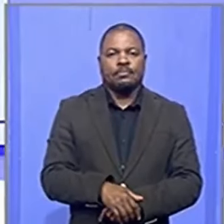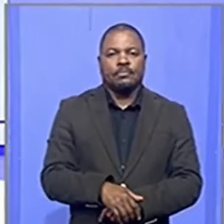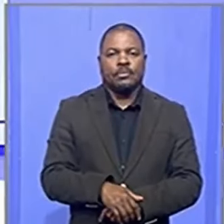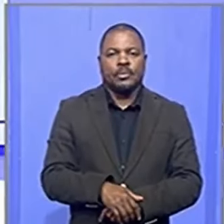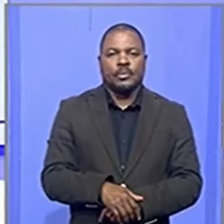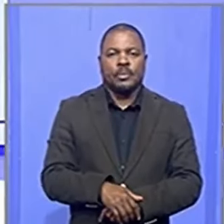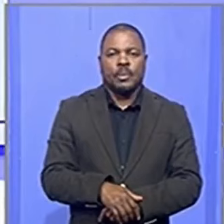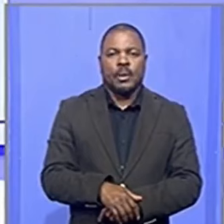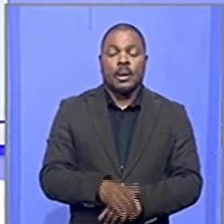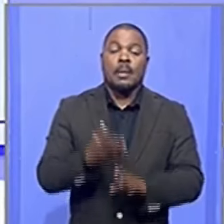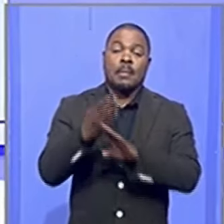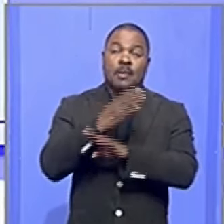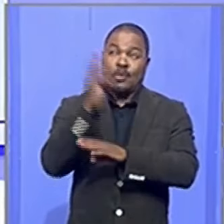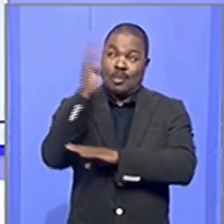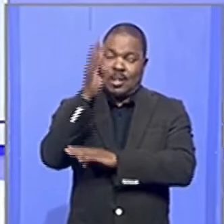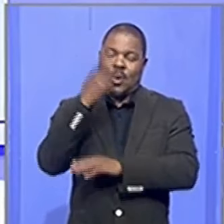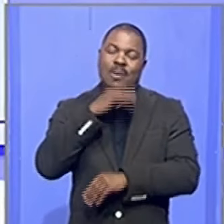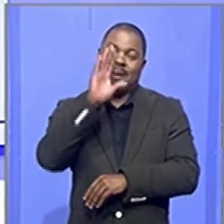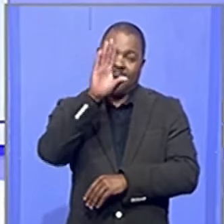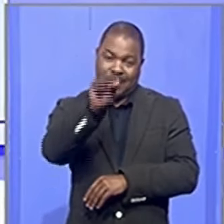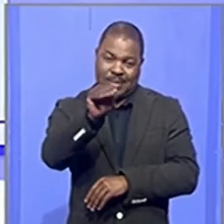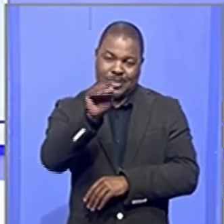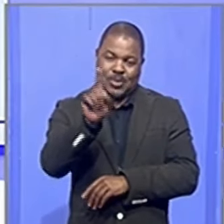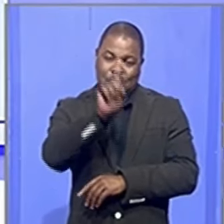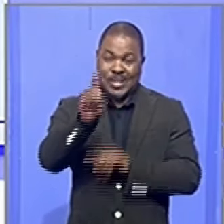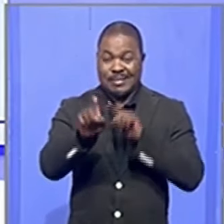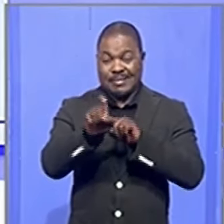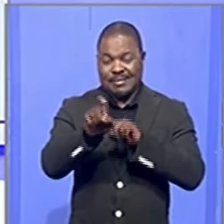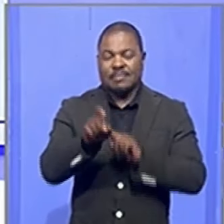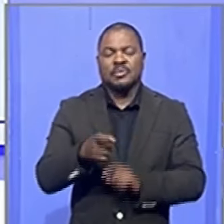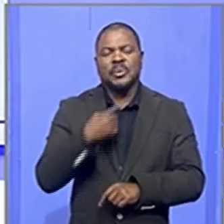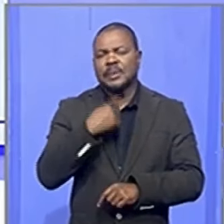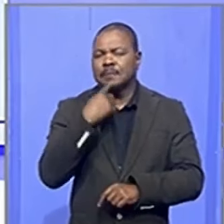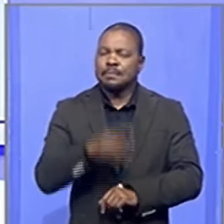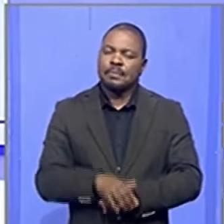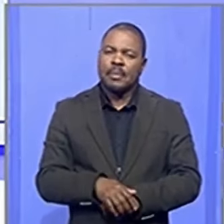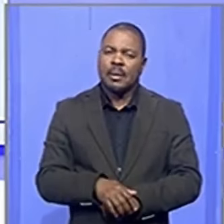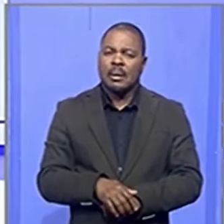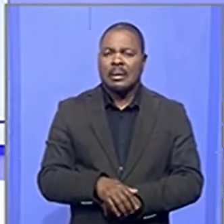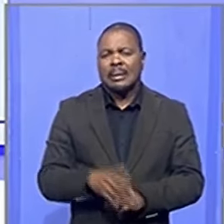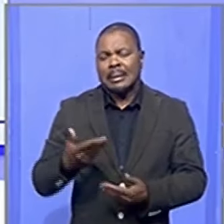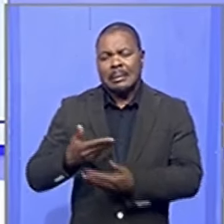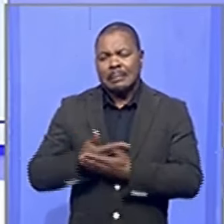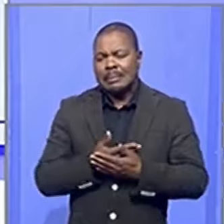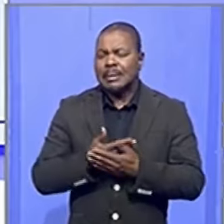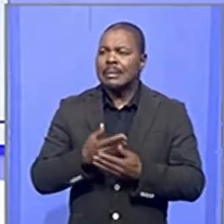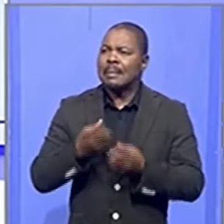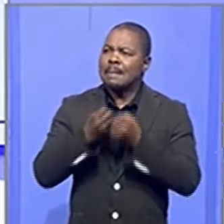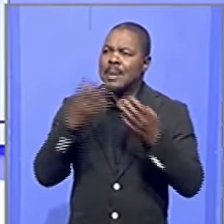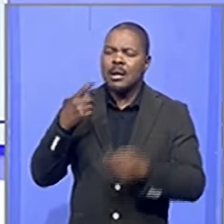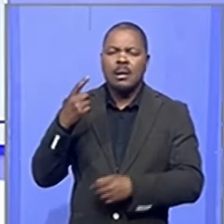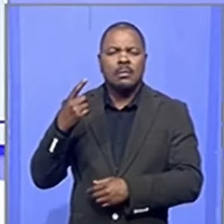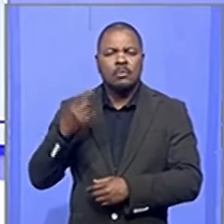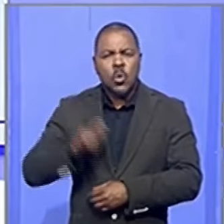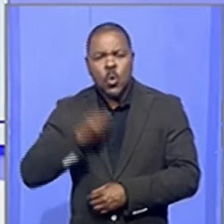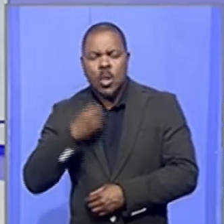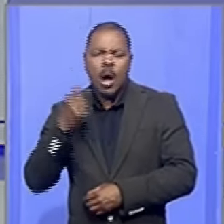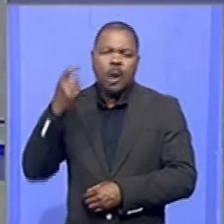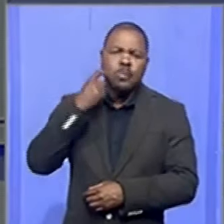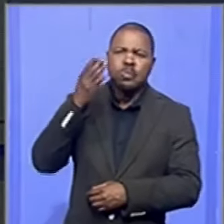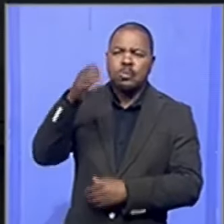Bešong gomme pejana go potšišo ya rena ya letšatši re botšišitše gore a na ke eng seo se ka dirwago ka ga go ima ga bana morago gore